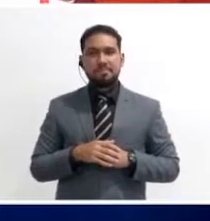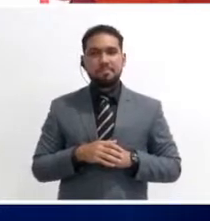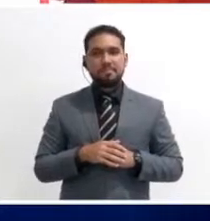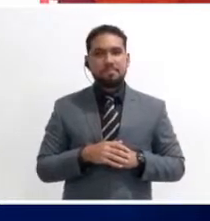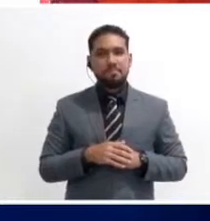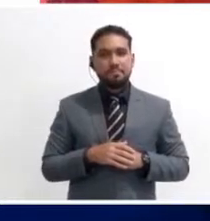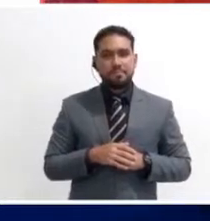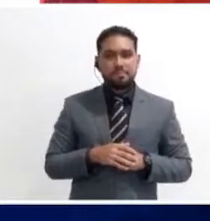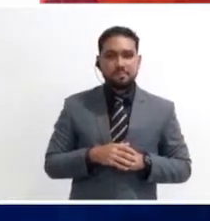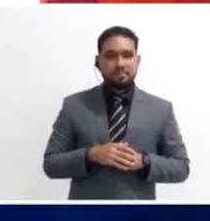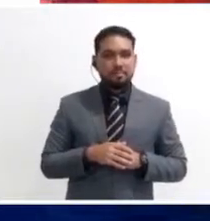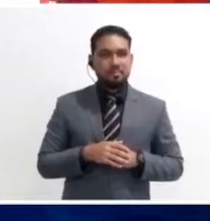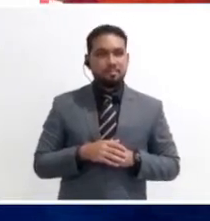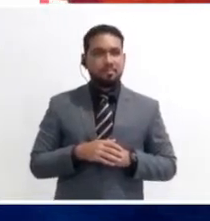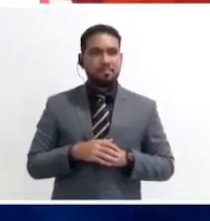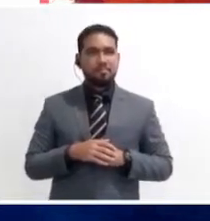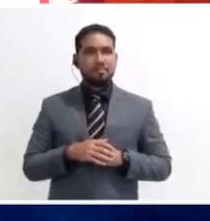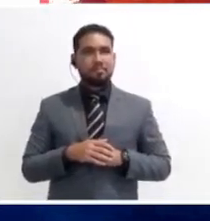So again,